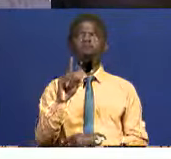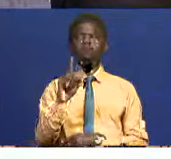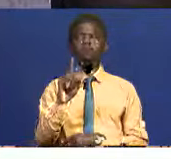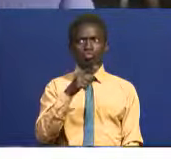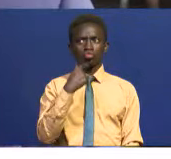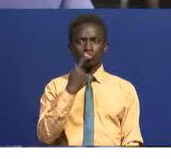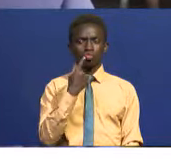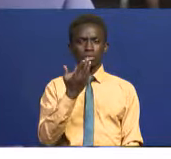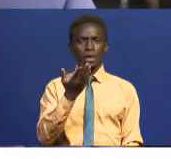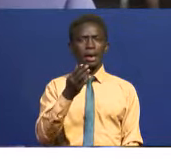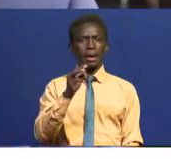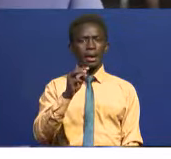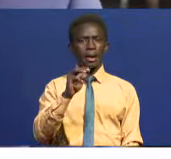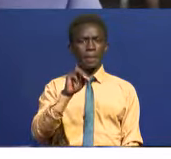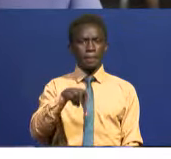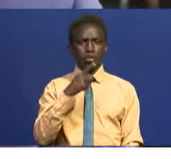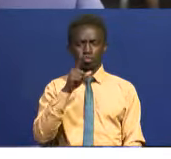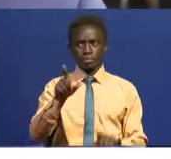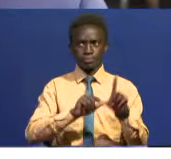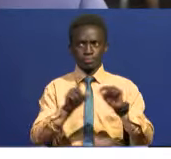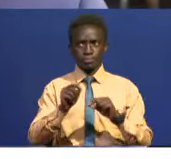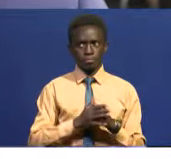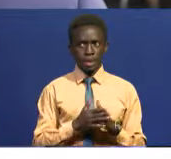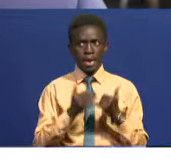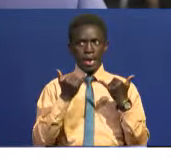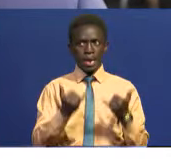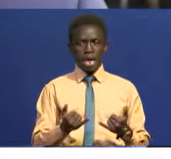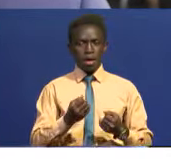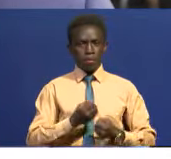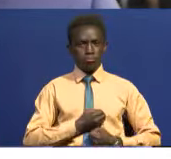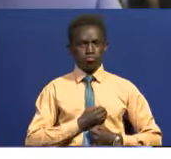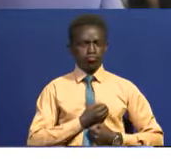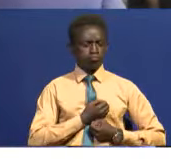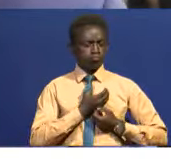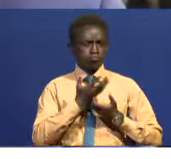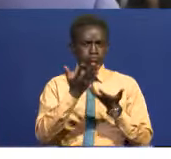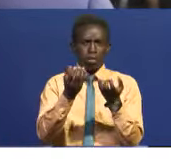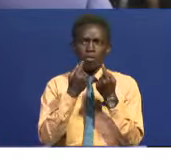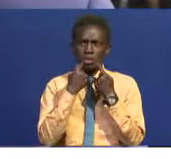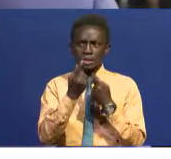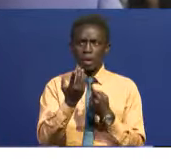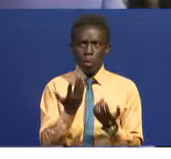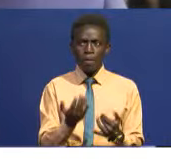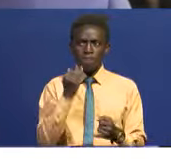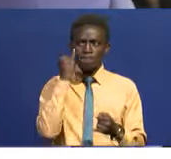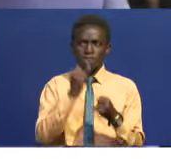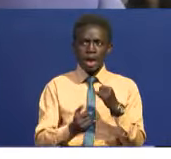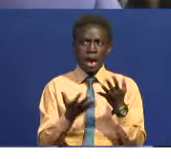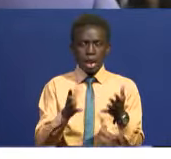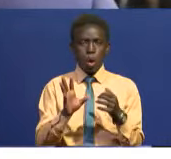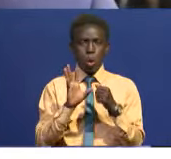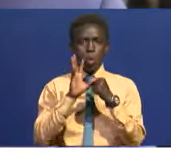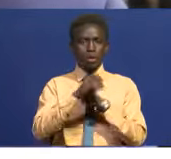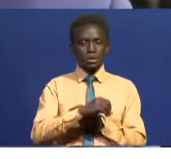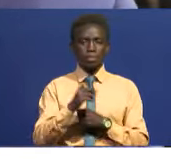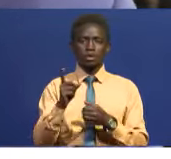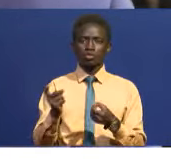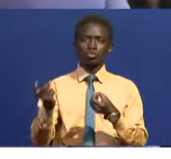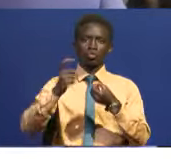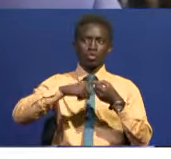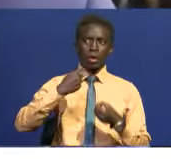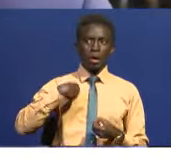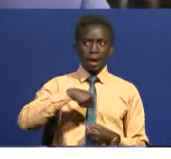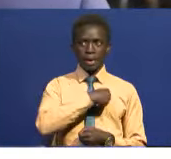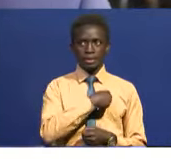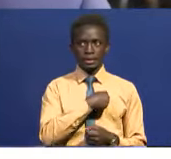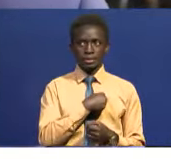want to express our gratitude that finally the ODM is joining us. Some of us who went ahead to work with the government is joining us in